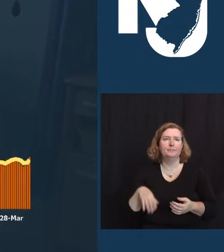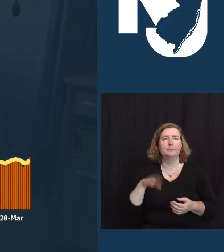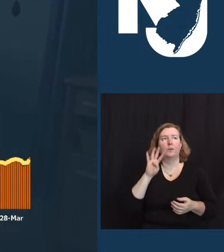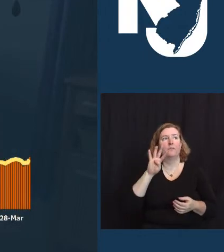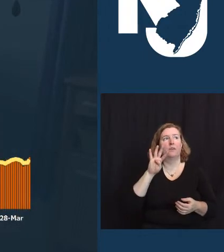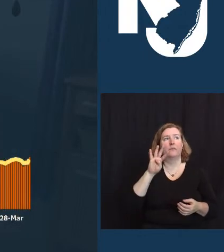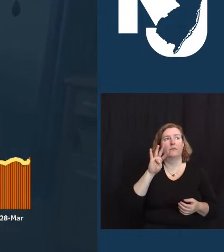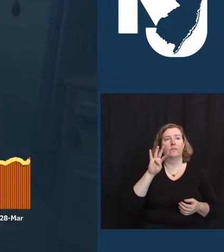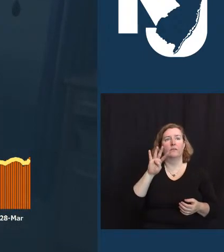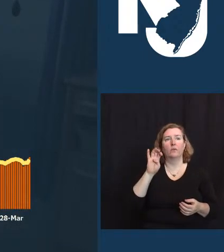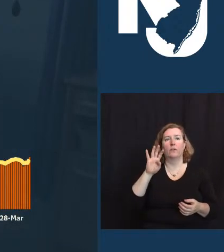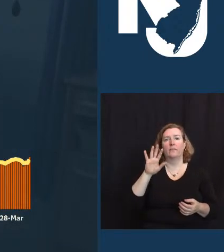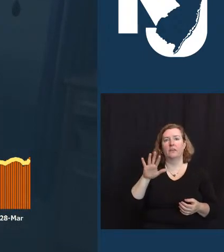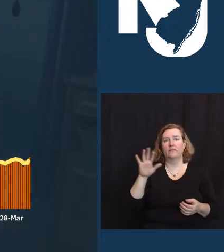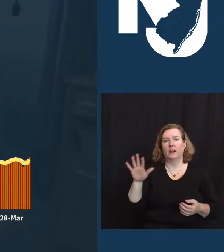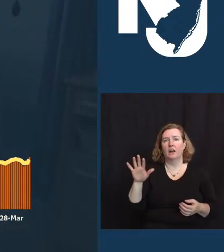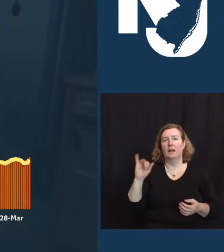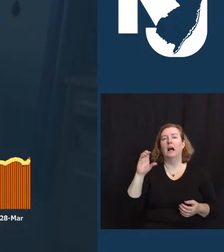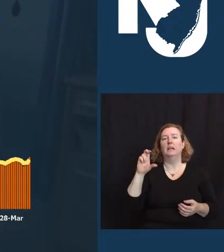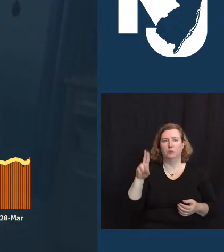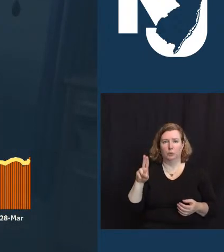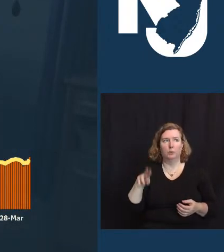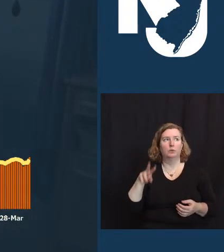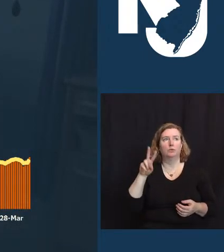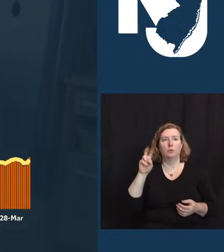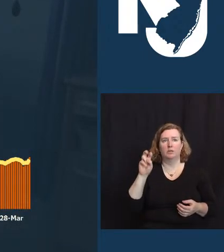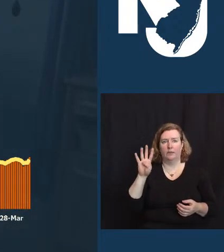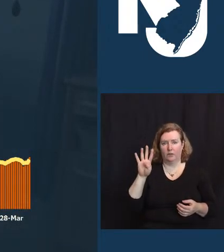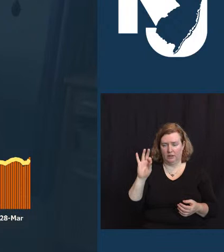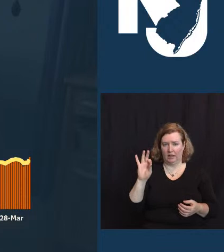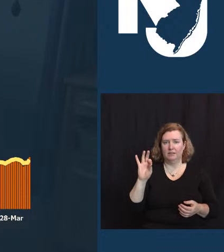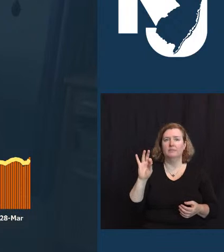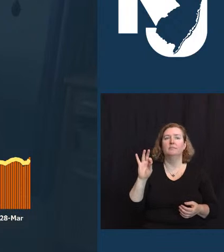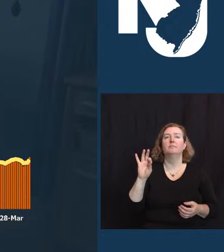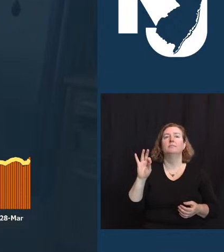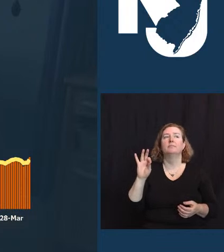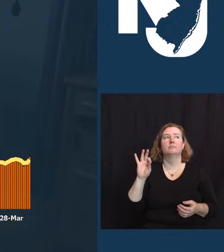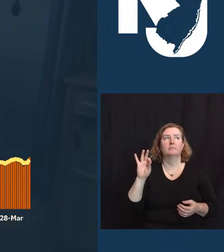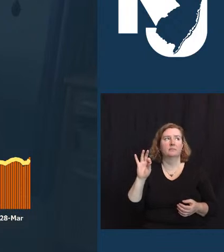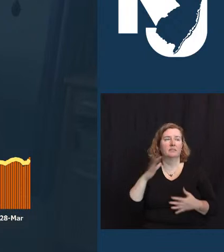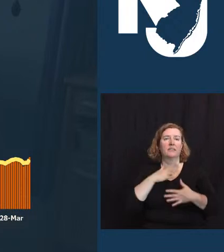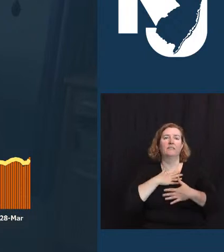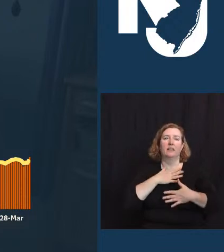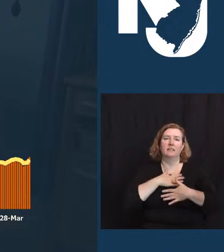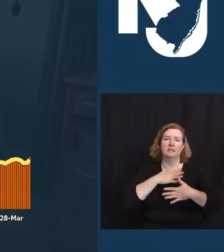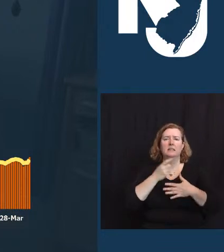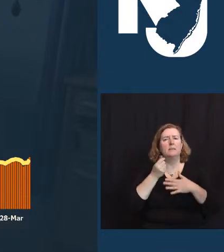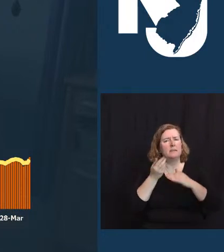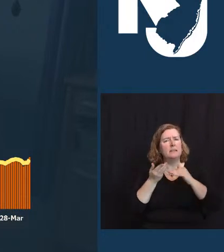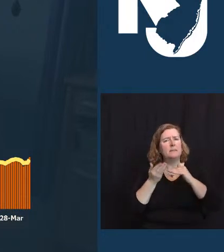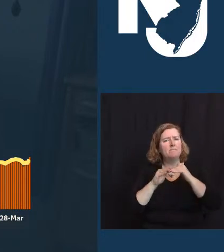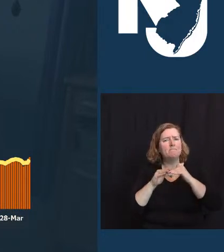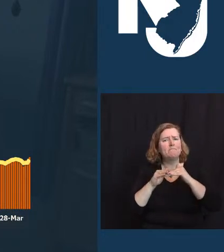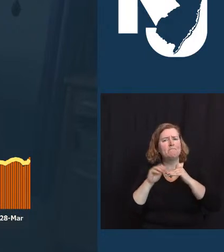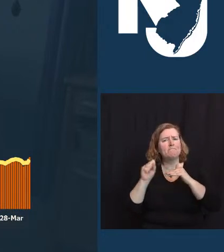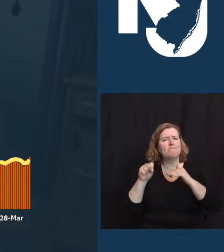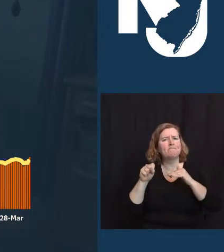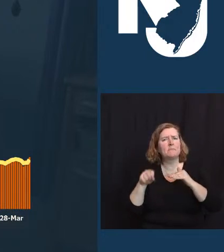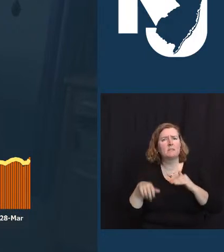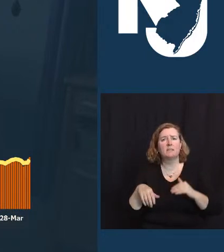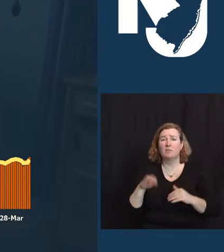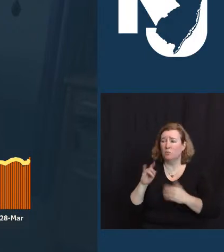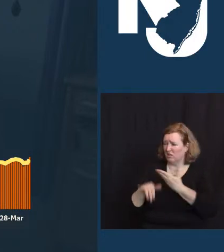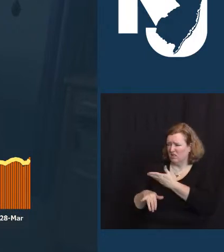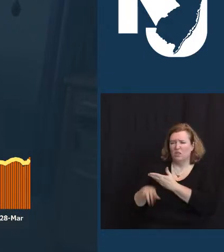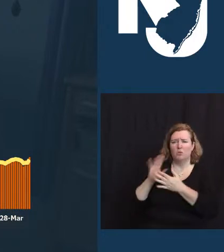use, 249. That one's up a little bit, Judy. Any color you have on that when you give your remarks? I would love to get